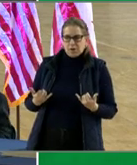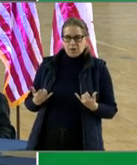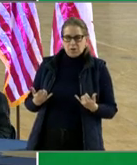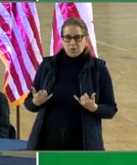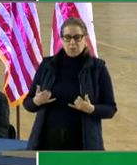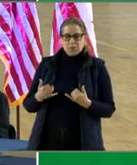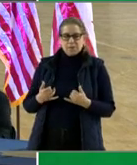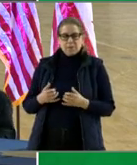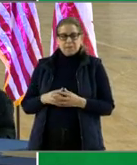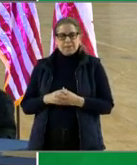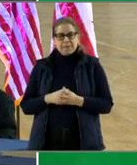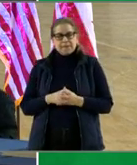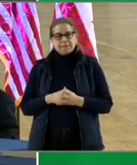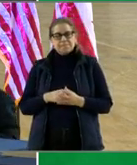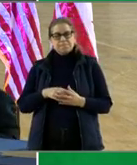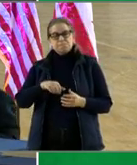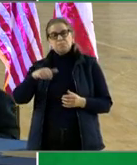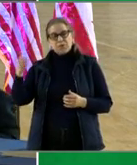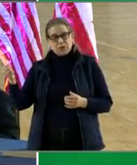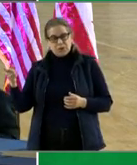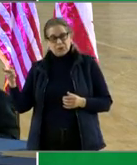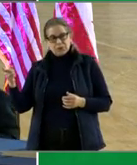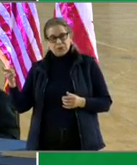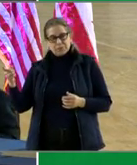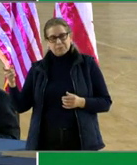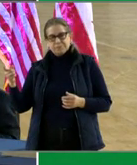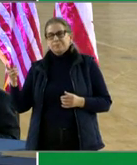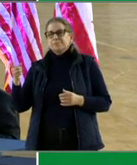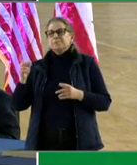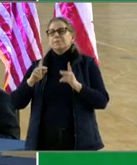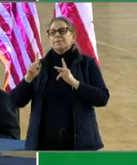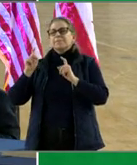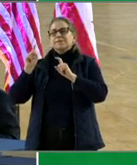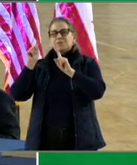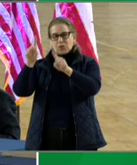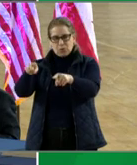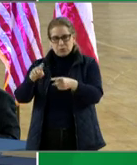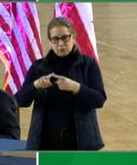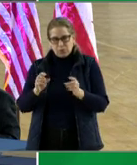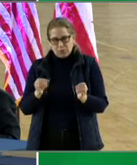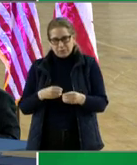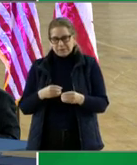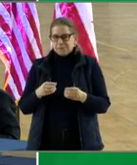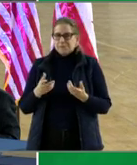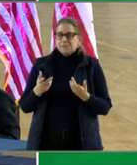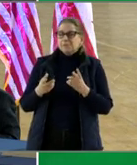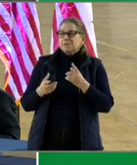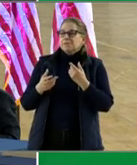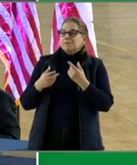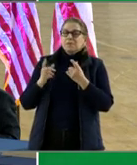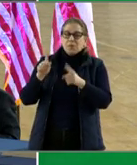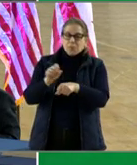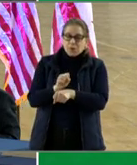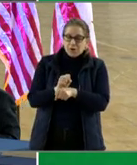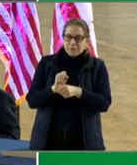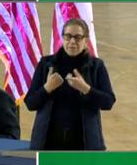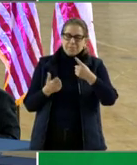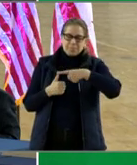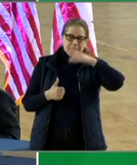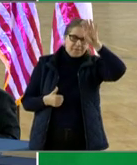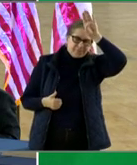to report to their workplace. They include our firefighters, our police,